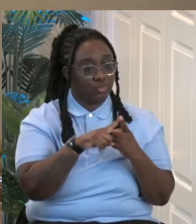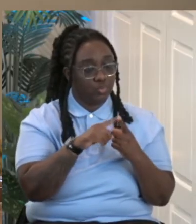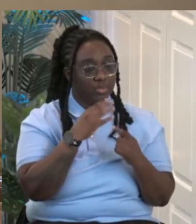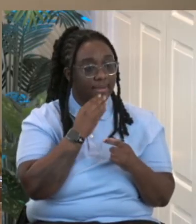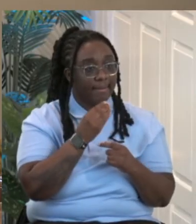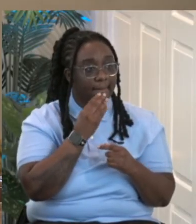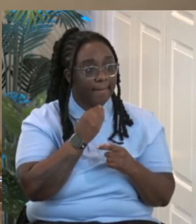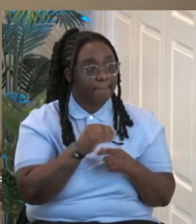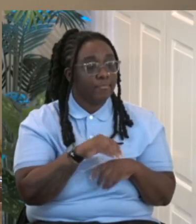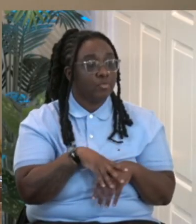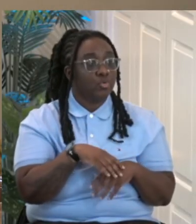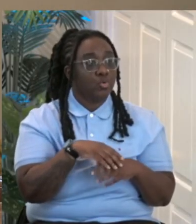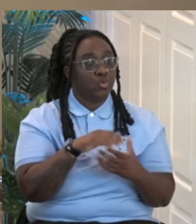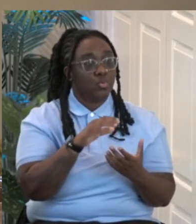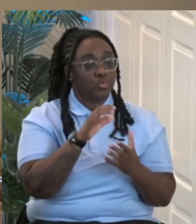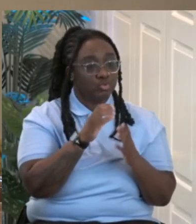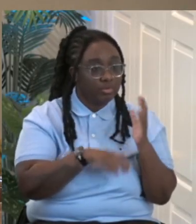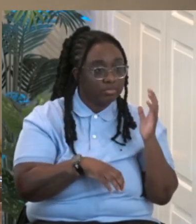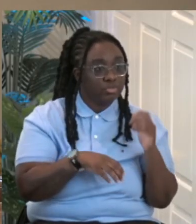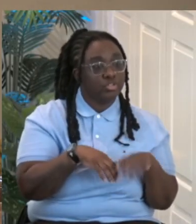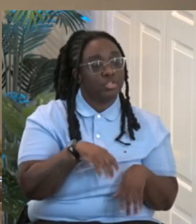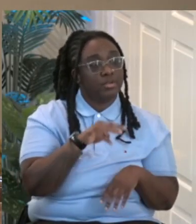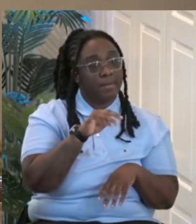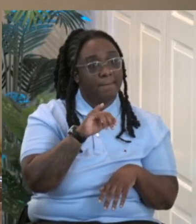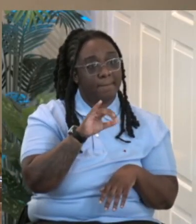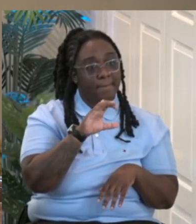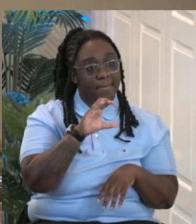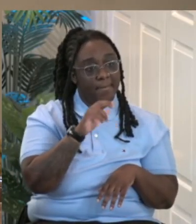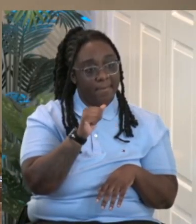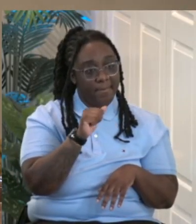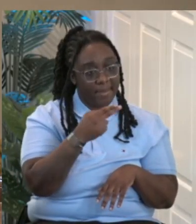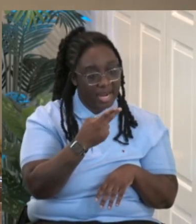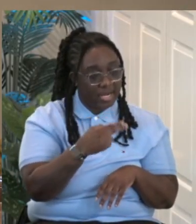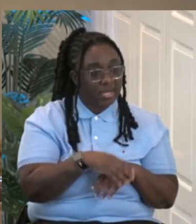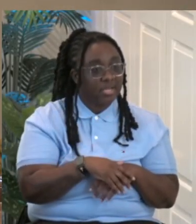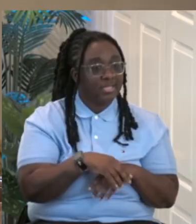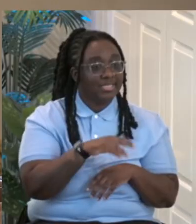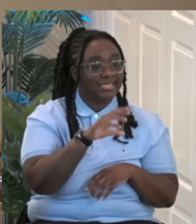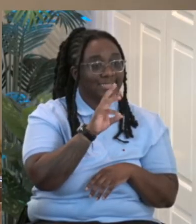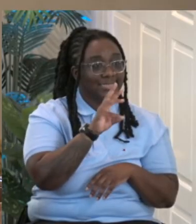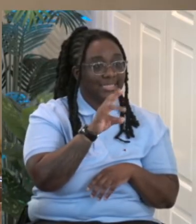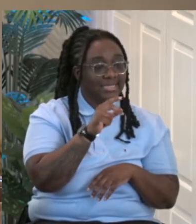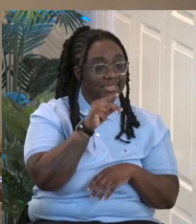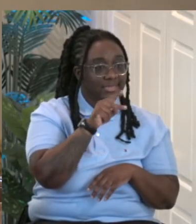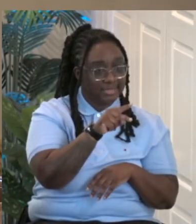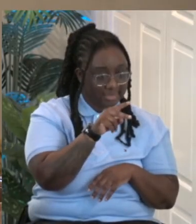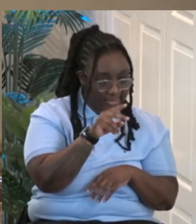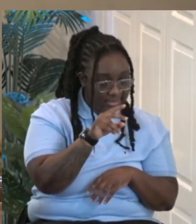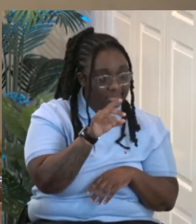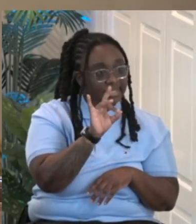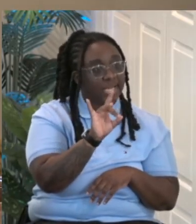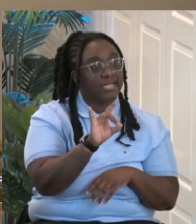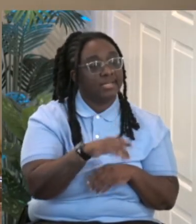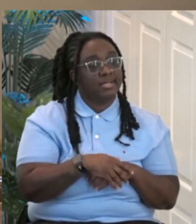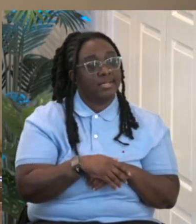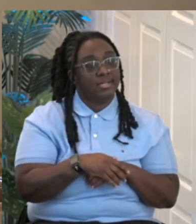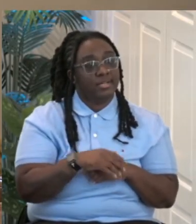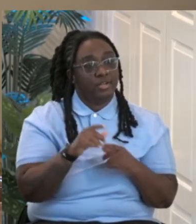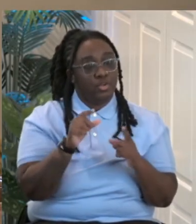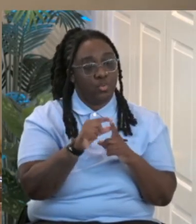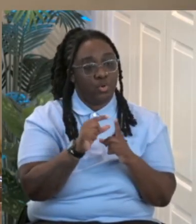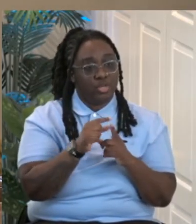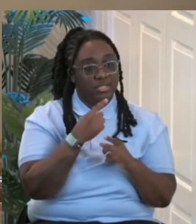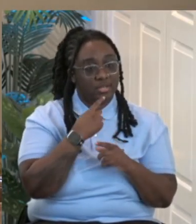of Micah, 6th chapter, 8th verse. I go there because the word is, what does the